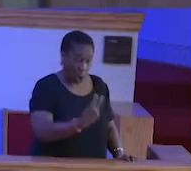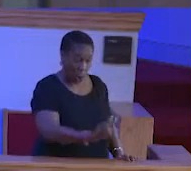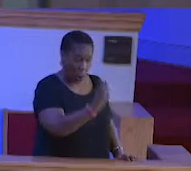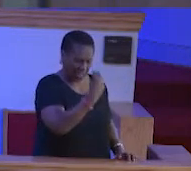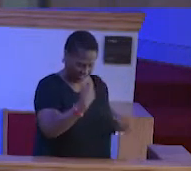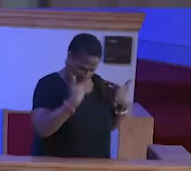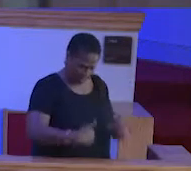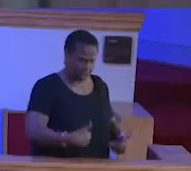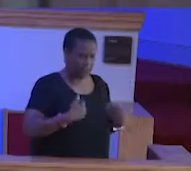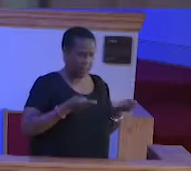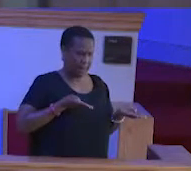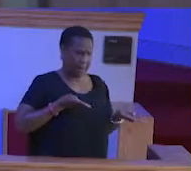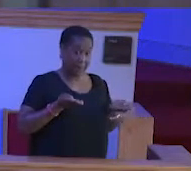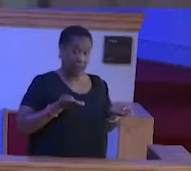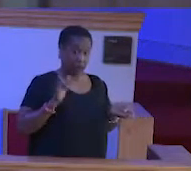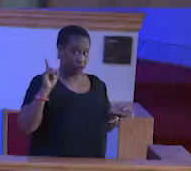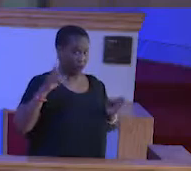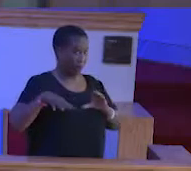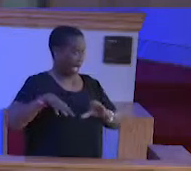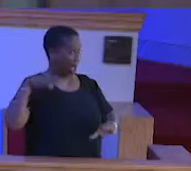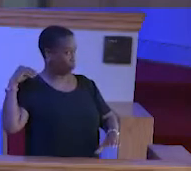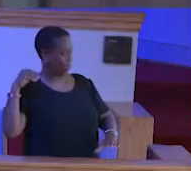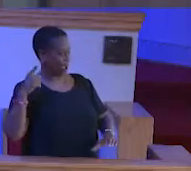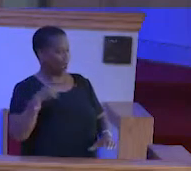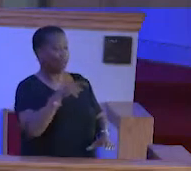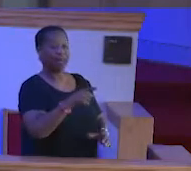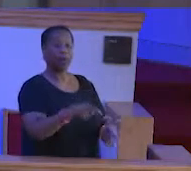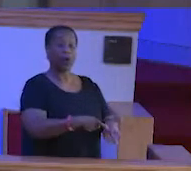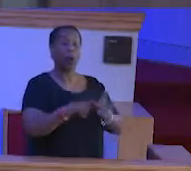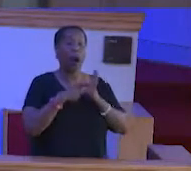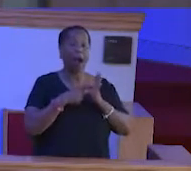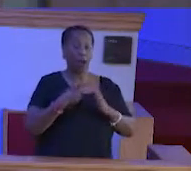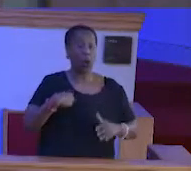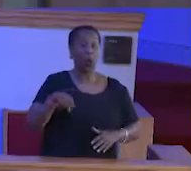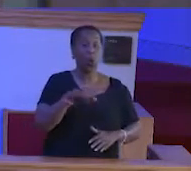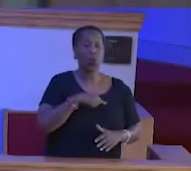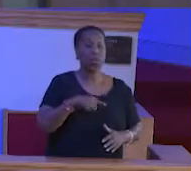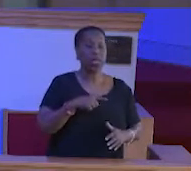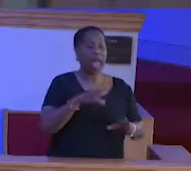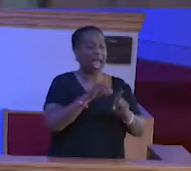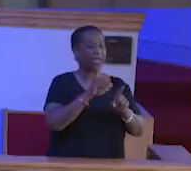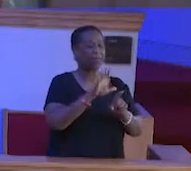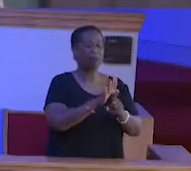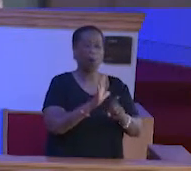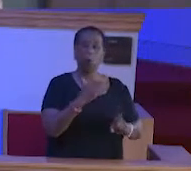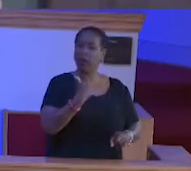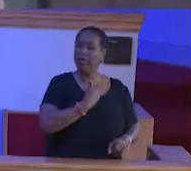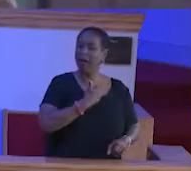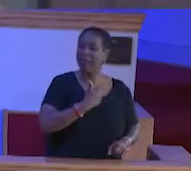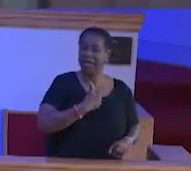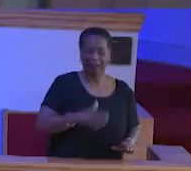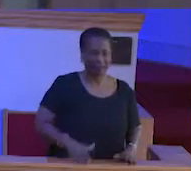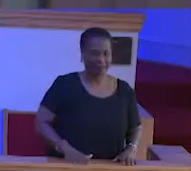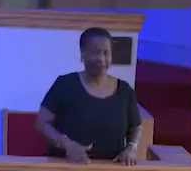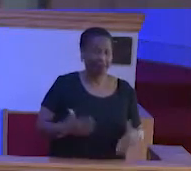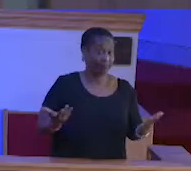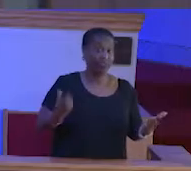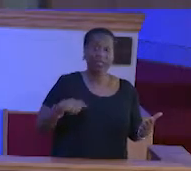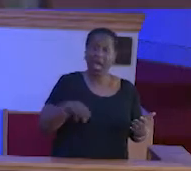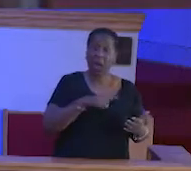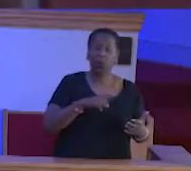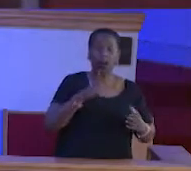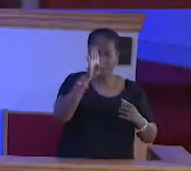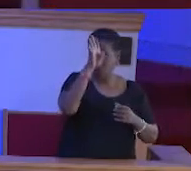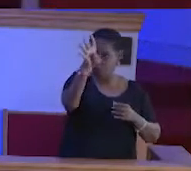Ministry from the outside in requires that we expose ourselves in order to